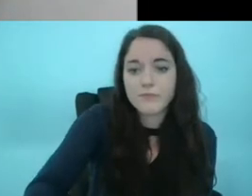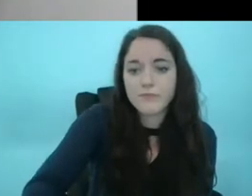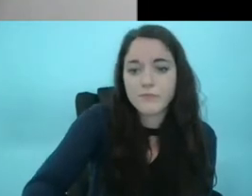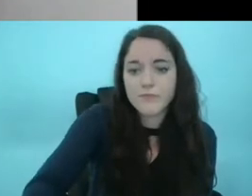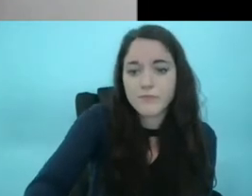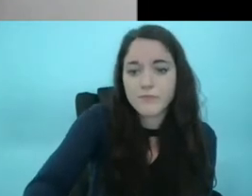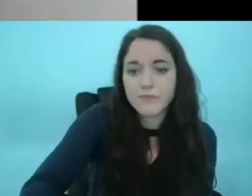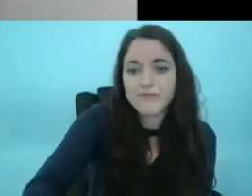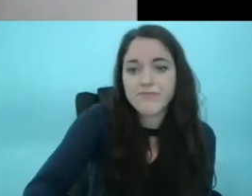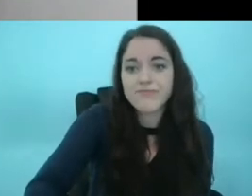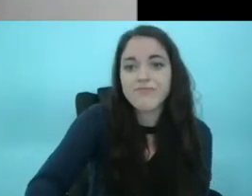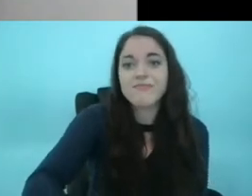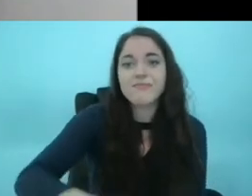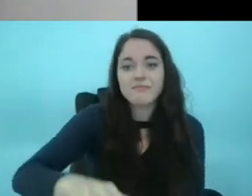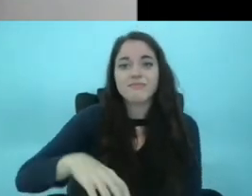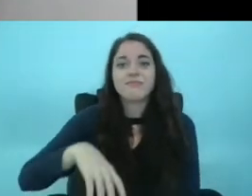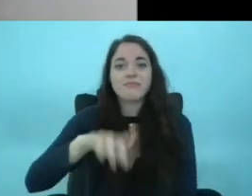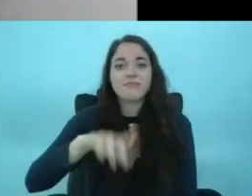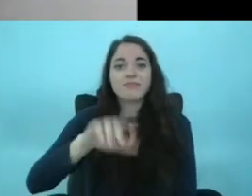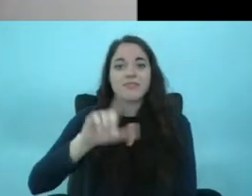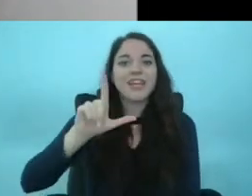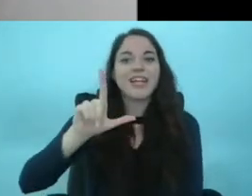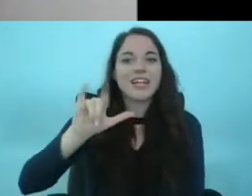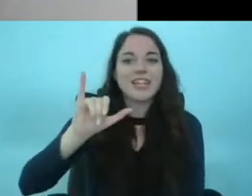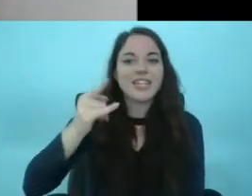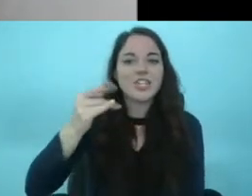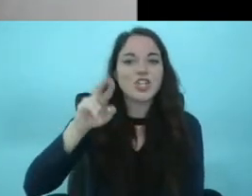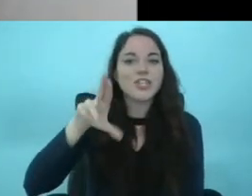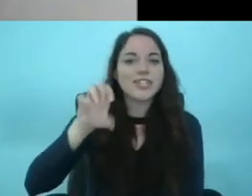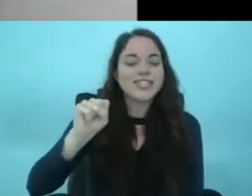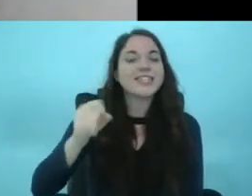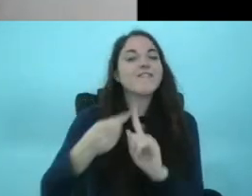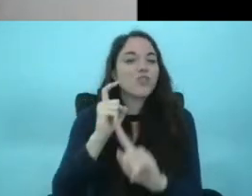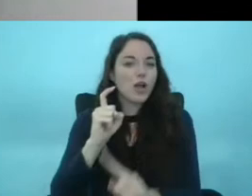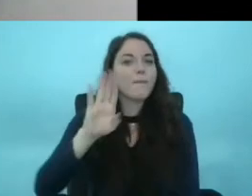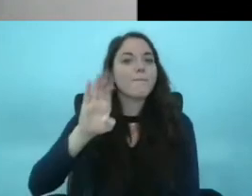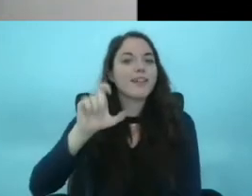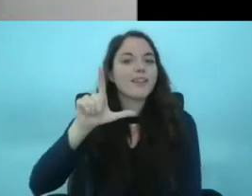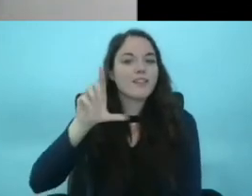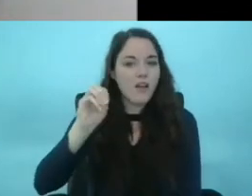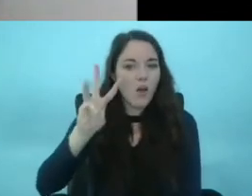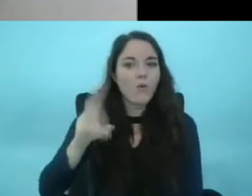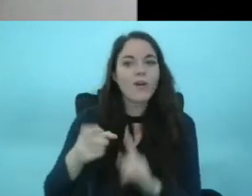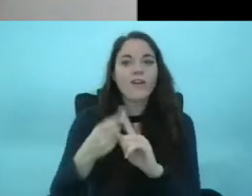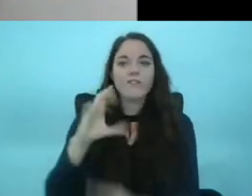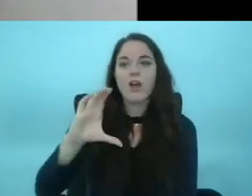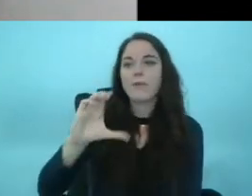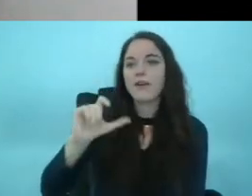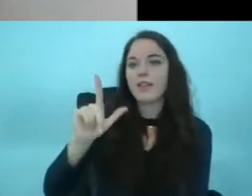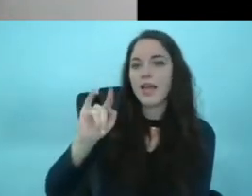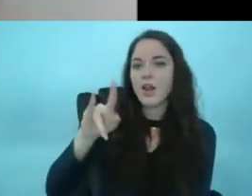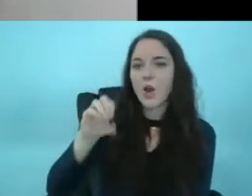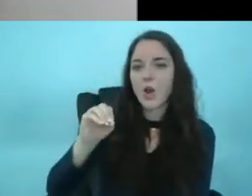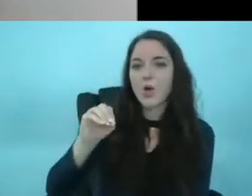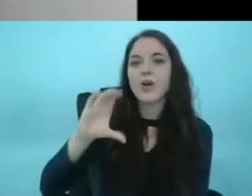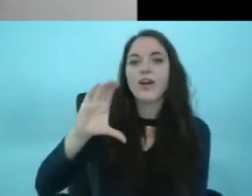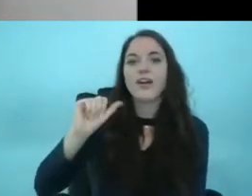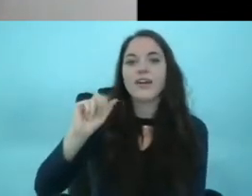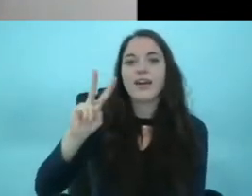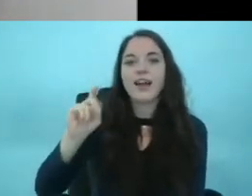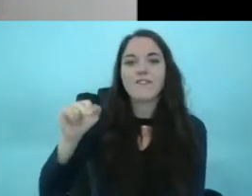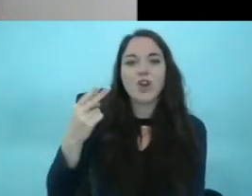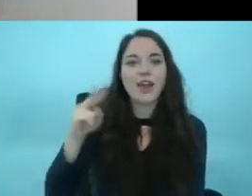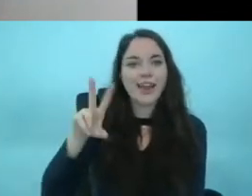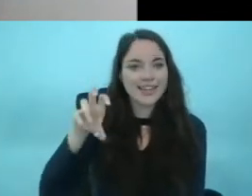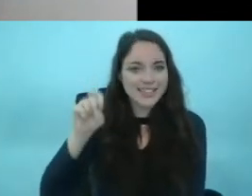Coldenhall. God, I ask that you stabilize the market, that you hold the powerful